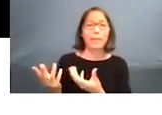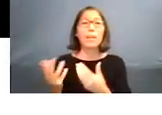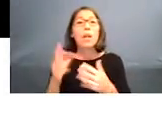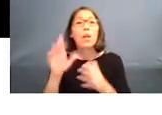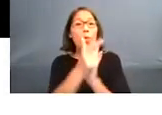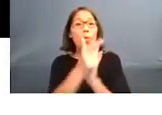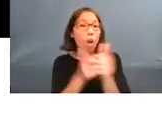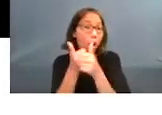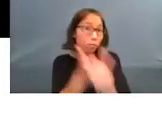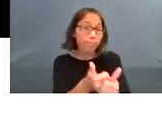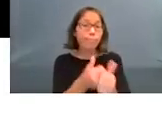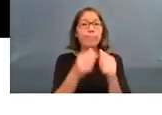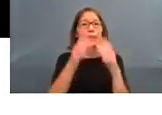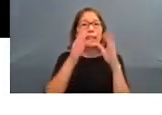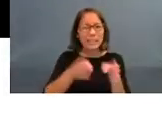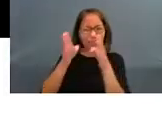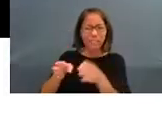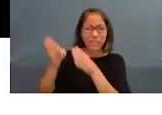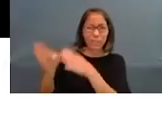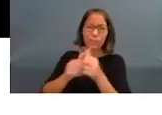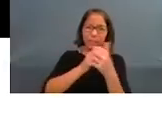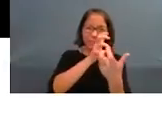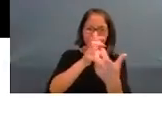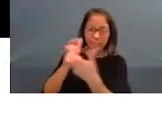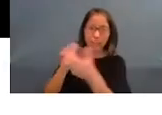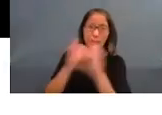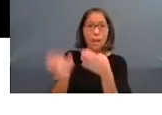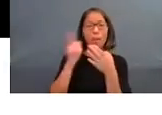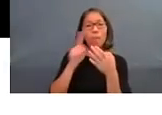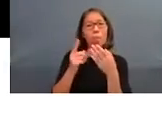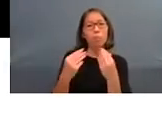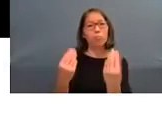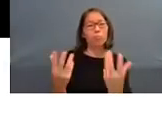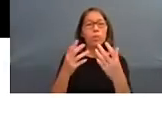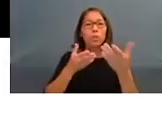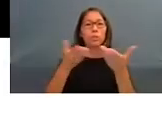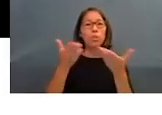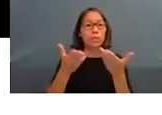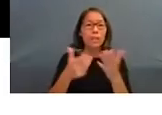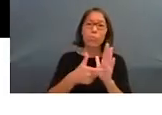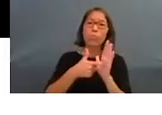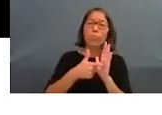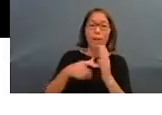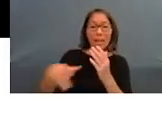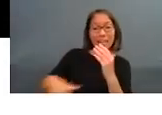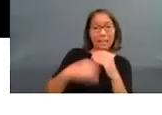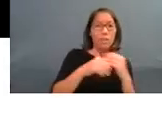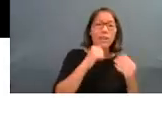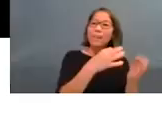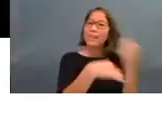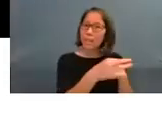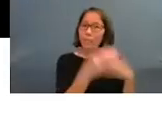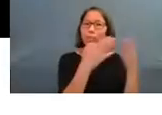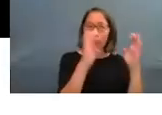law, it's an individualized plan for the provision of services that need to be provided in addition to, not instead of general